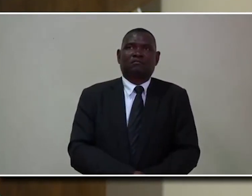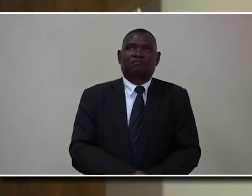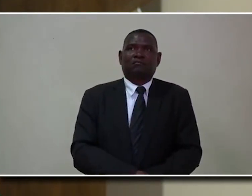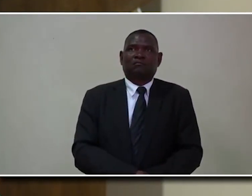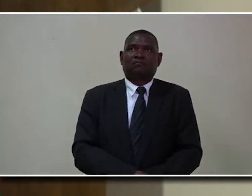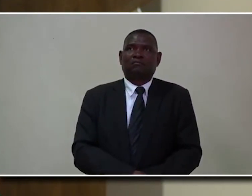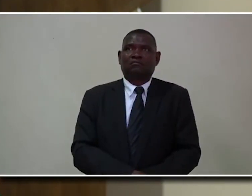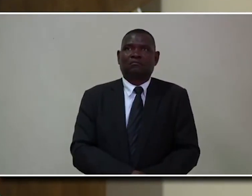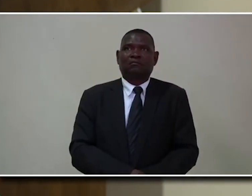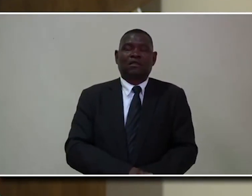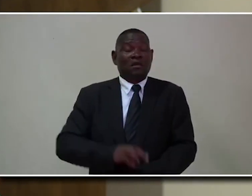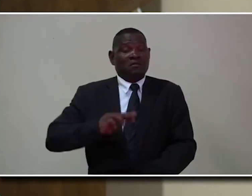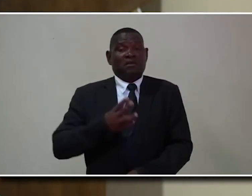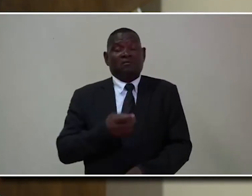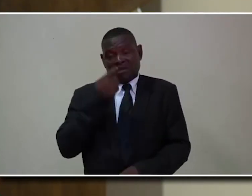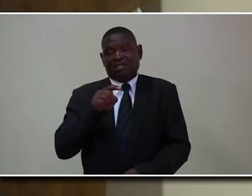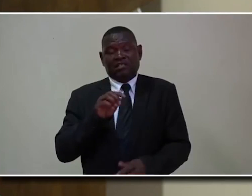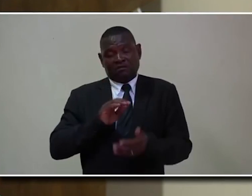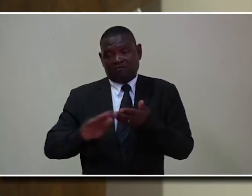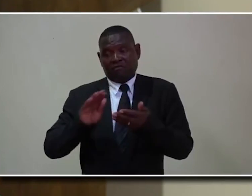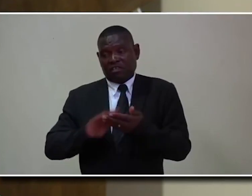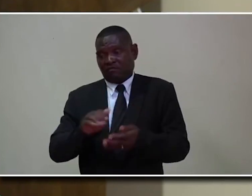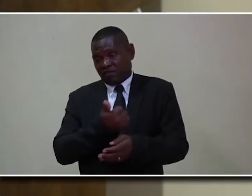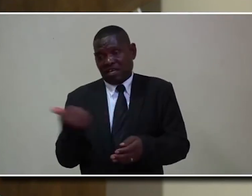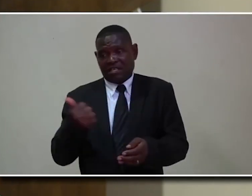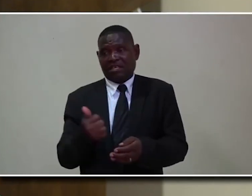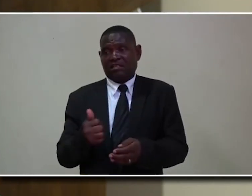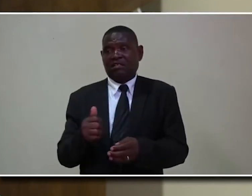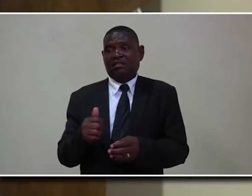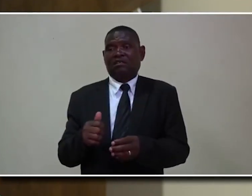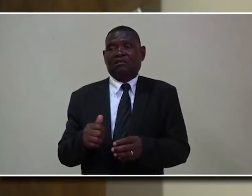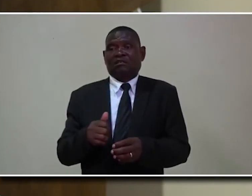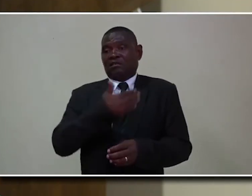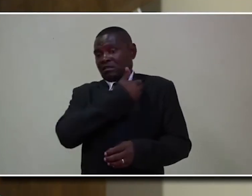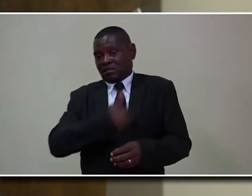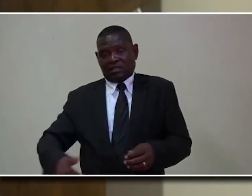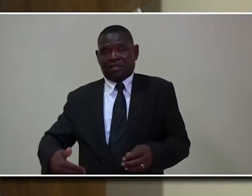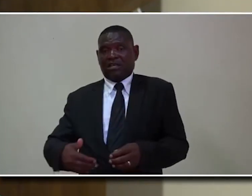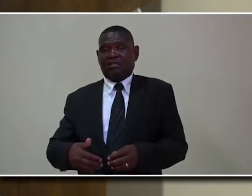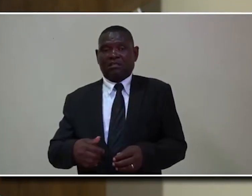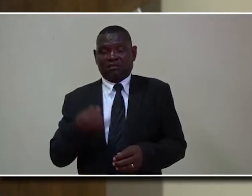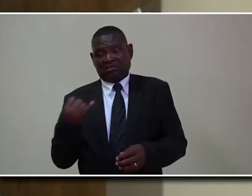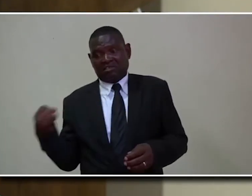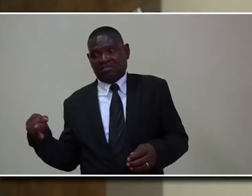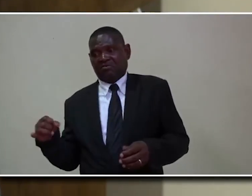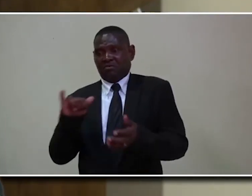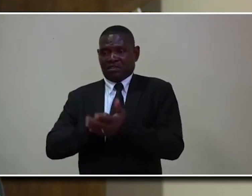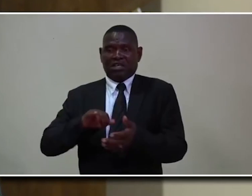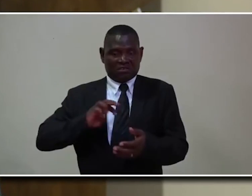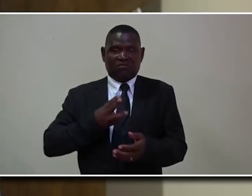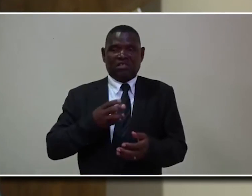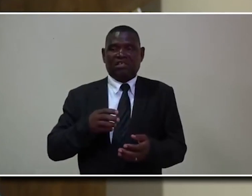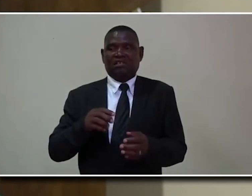We also need to forgive others because that is a serious condition for us to be forgiven our sins. Nafeso tena kukhululukira vena chifukwa ndi